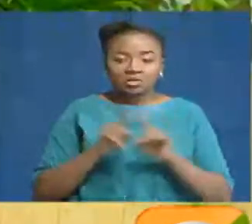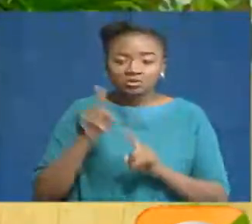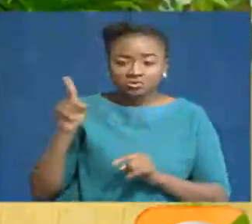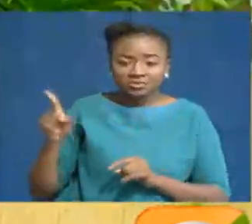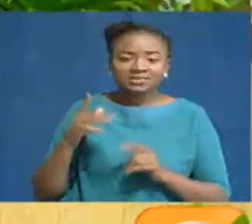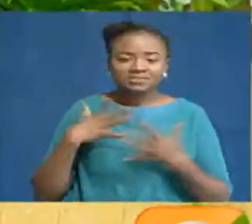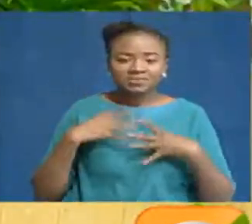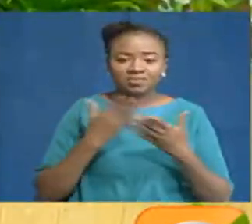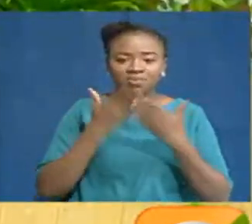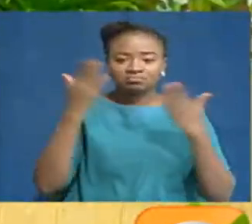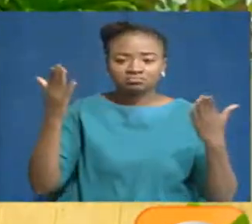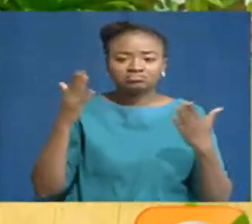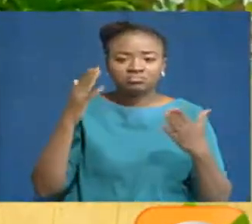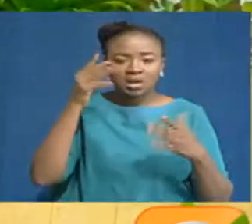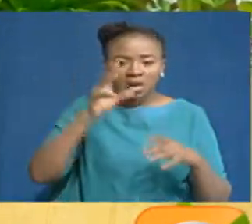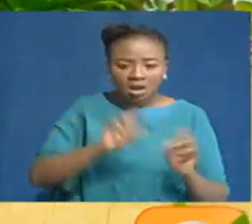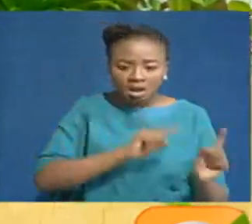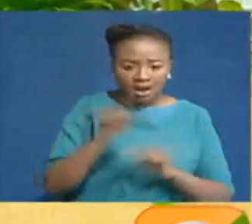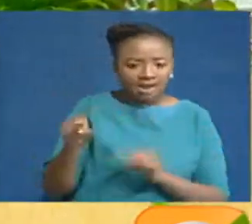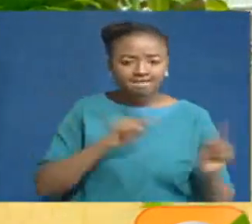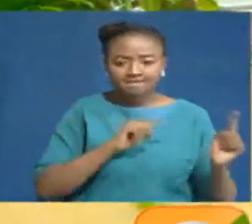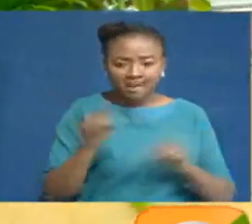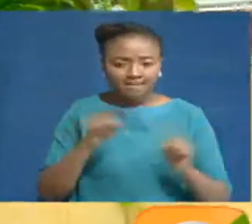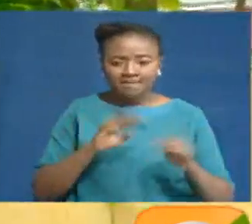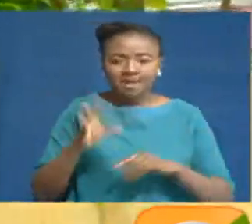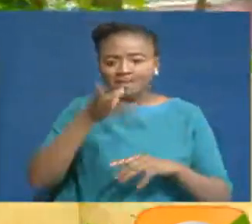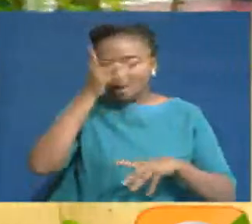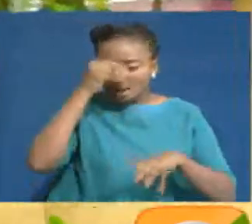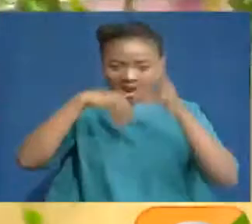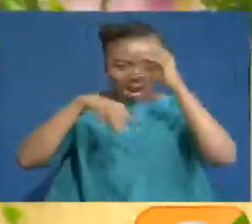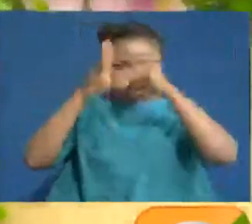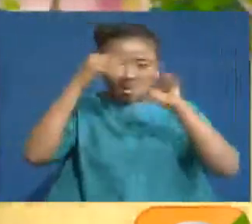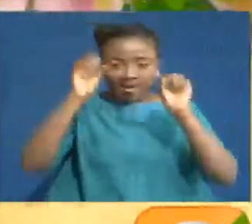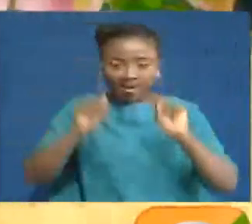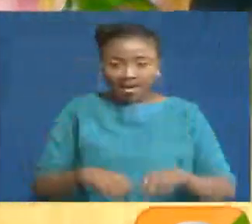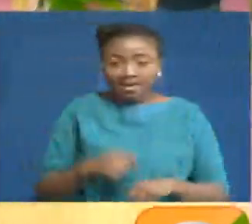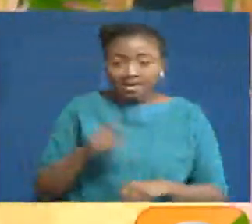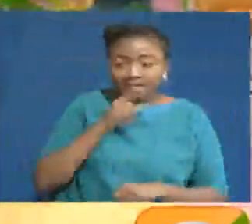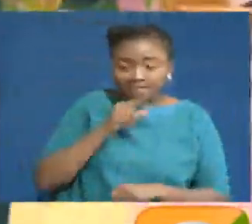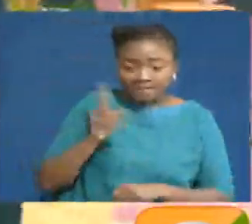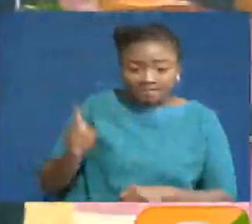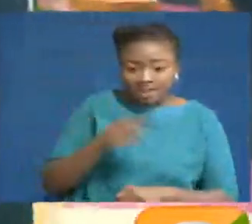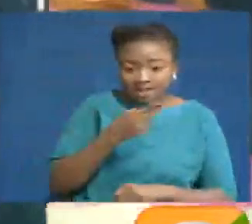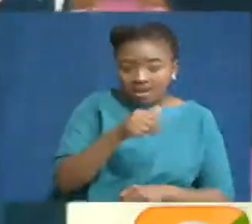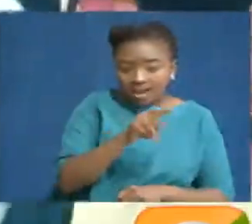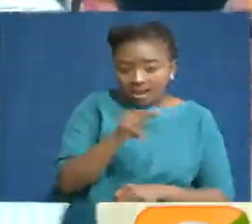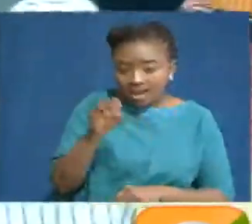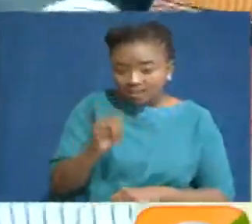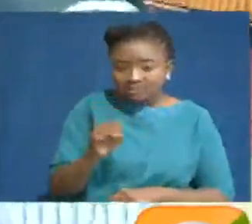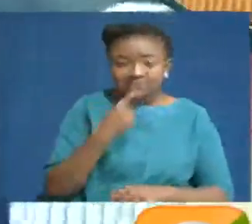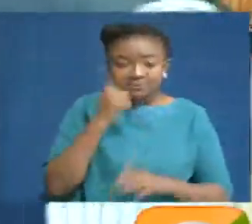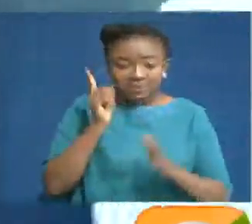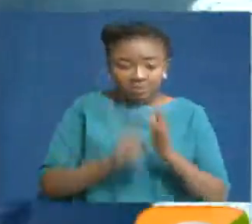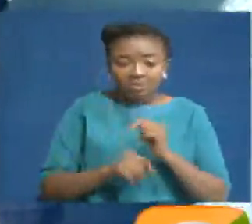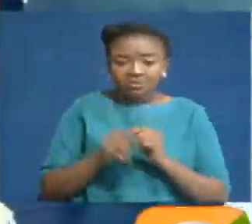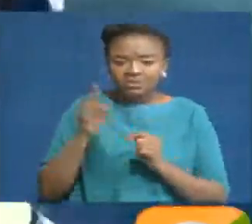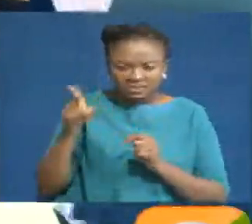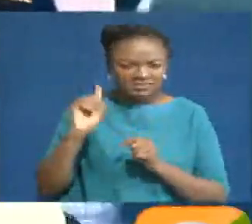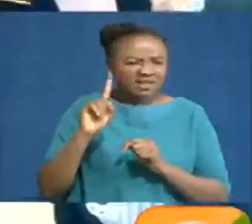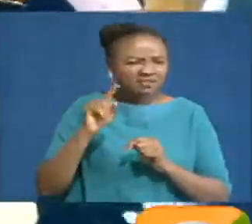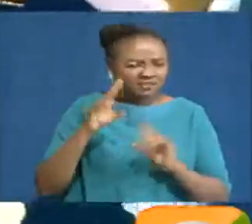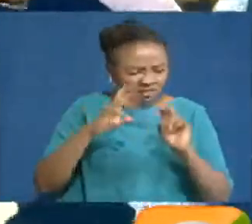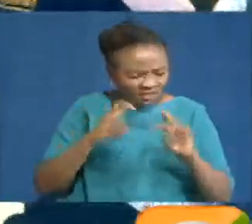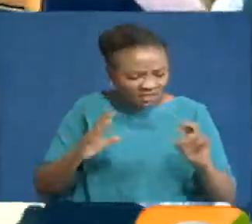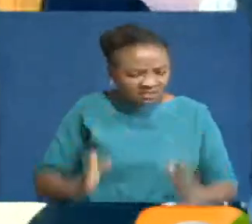and innovation hub. According to Hans Leitenberg, a horticulture expert, scientists and researchers